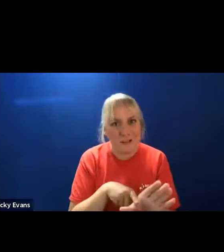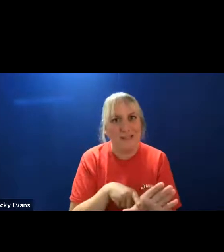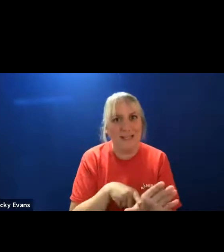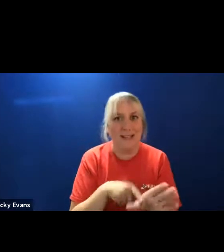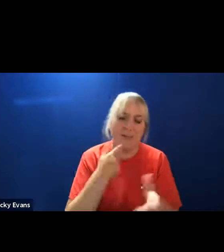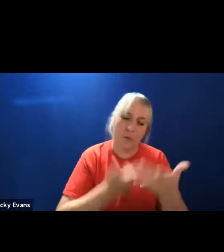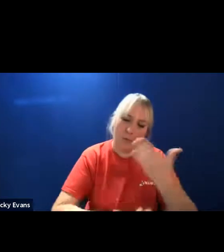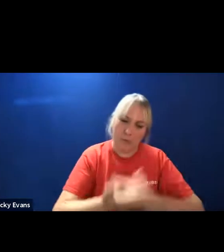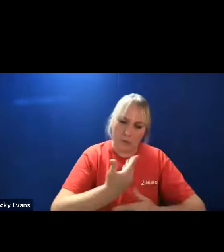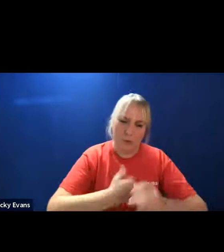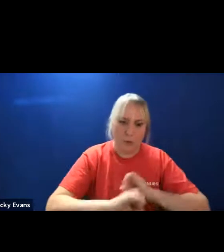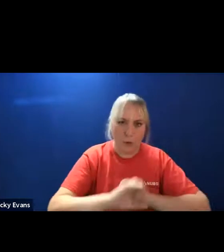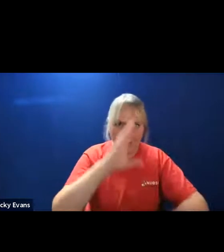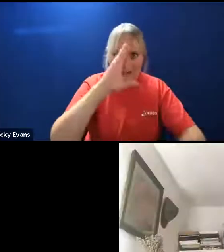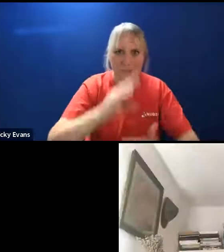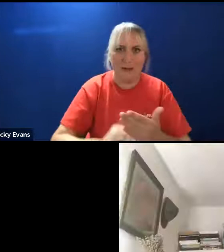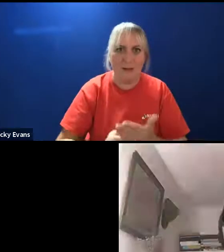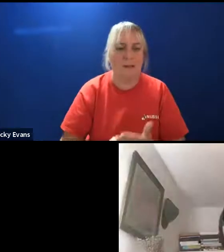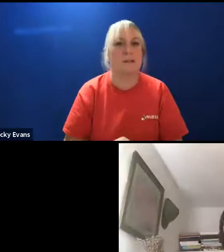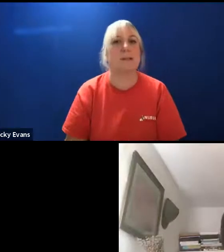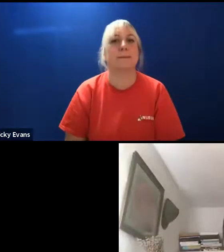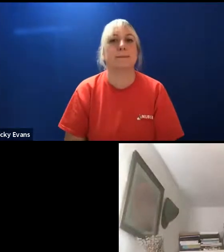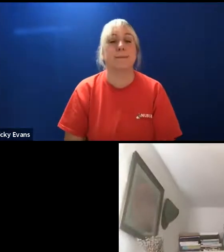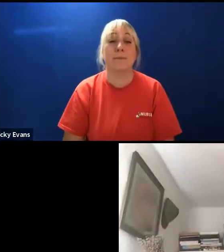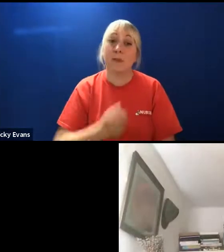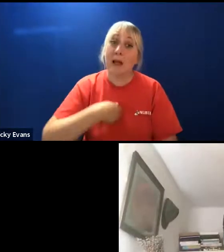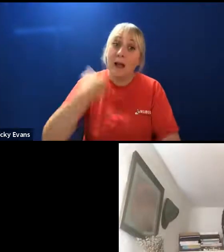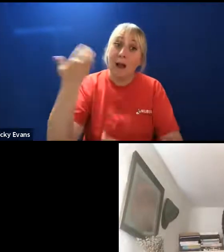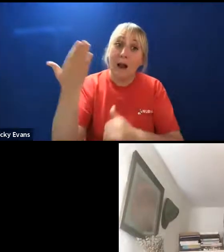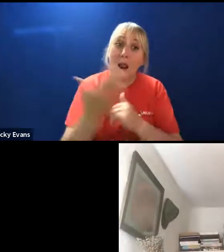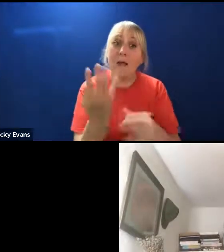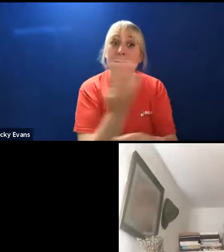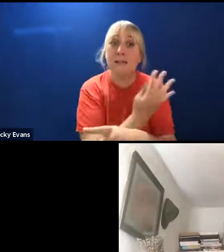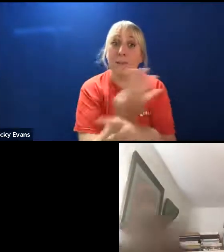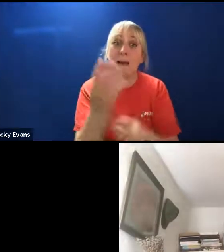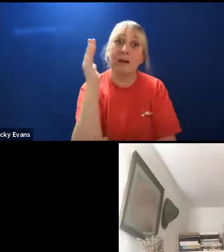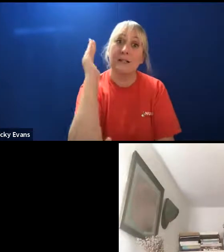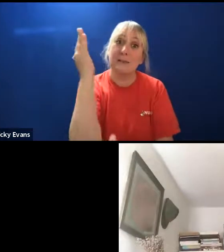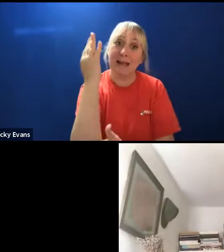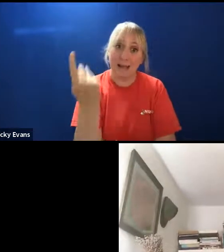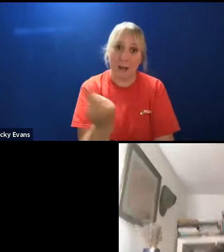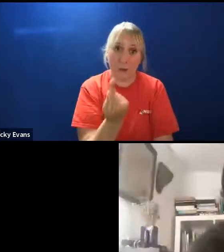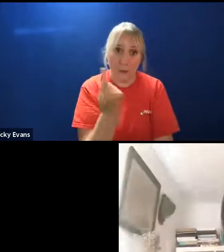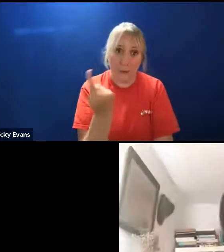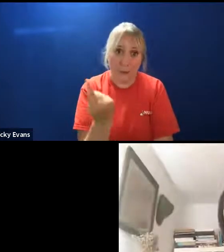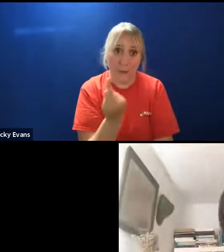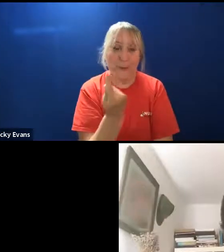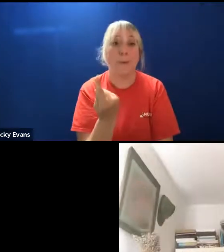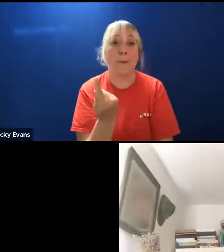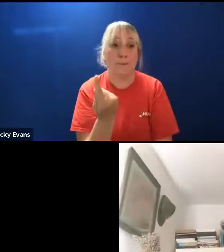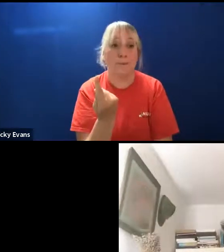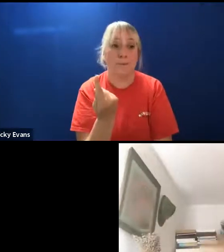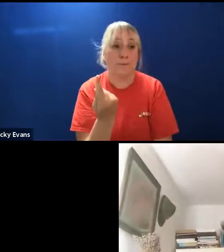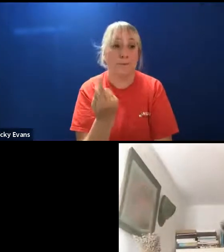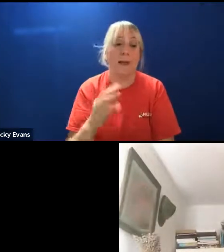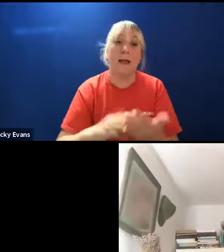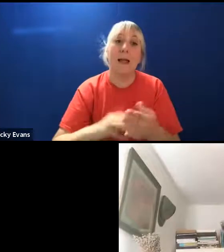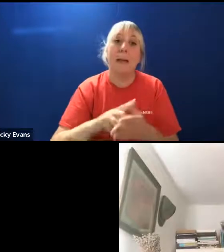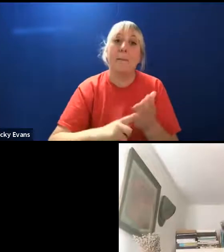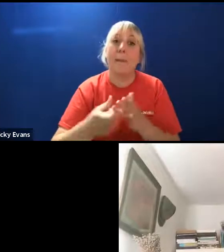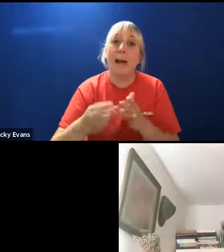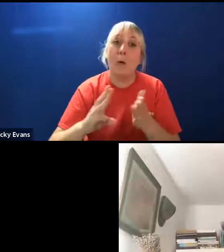reflections, Lucy. Our final panel speaker that I would like to call in today is Malcolm